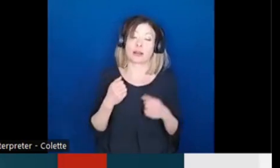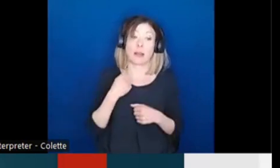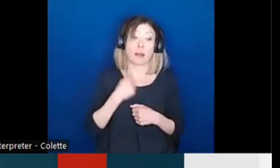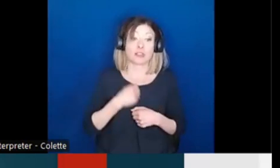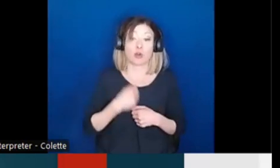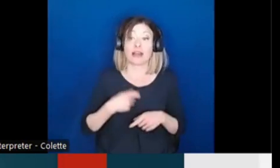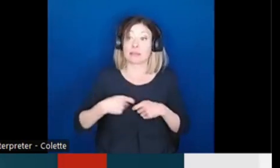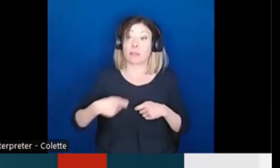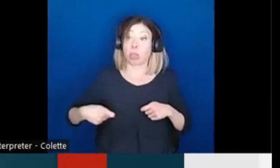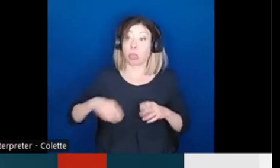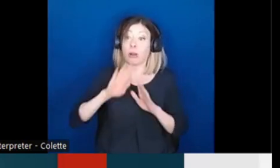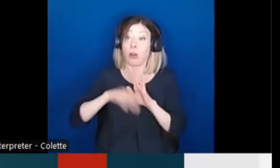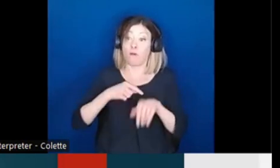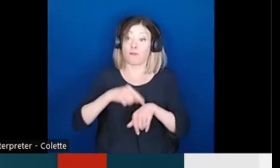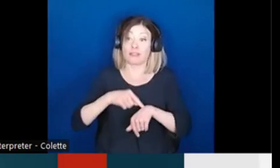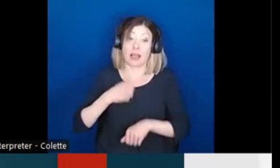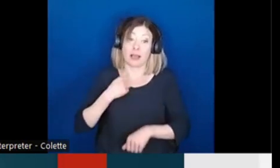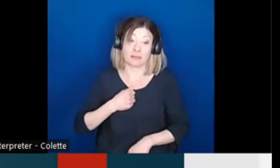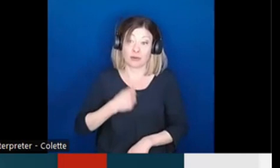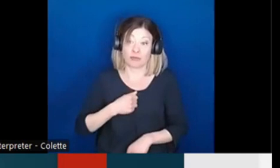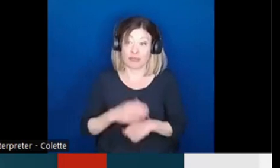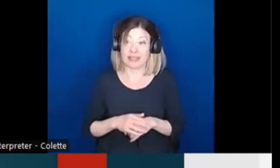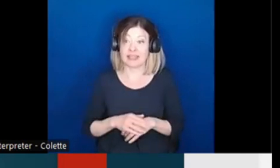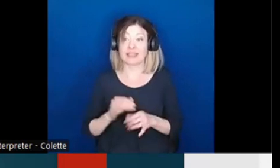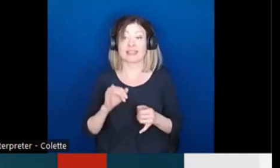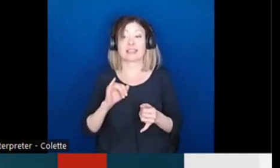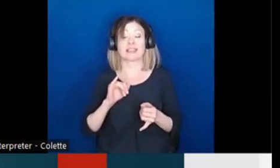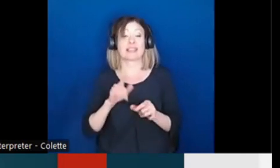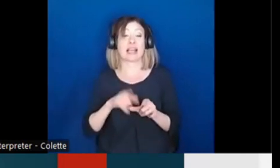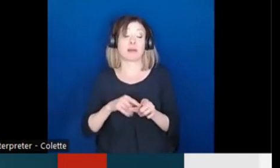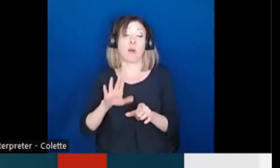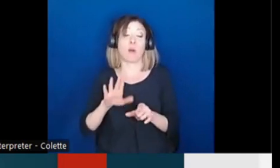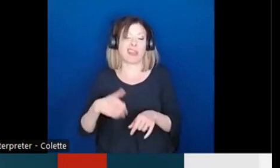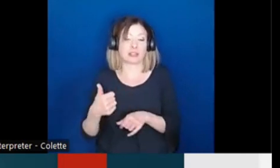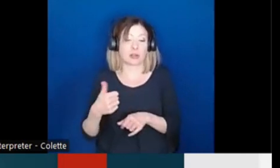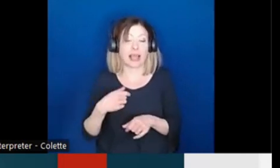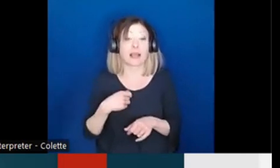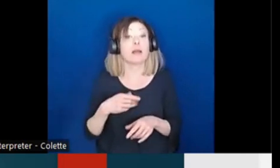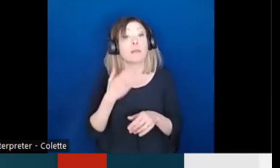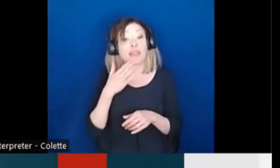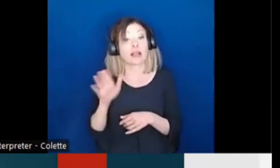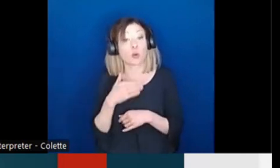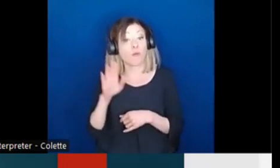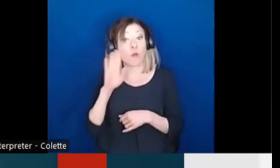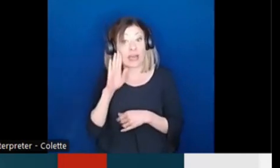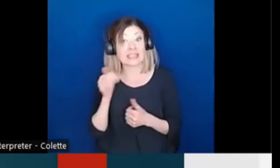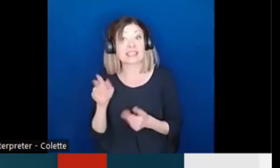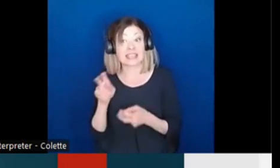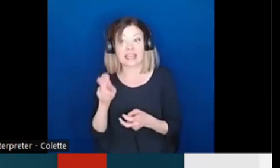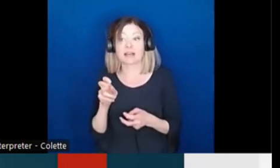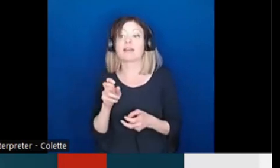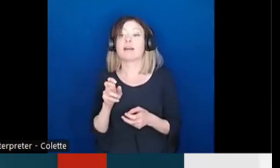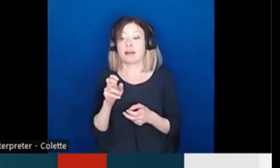quite a long time. Oh, that's okay. But yeah, well, thank you all for listening. Thank you very much. You're Thank welcome. you. You.